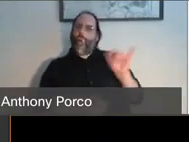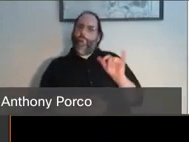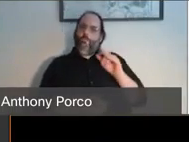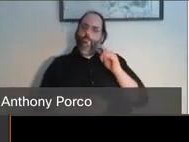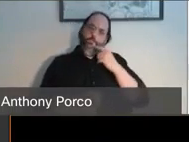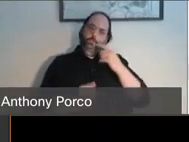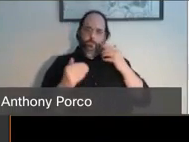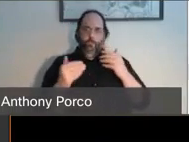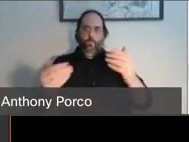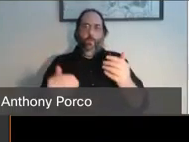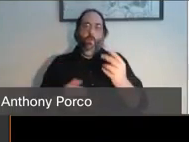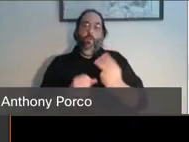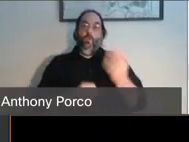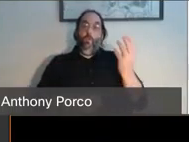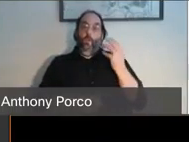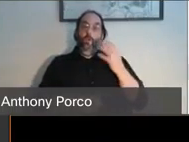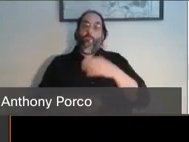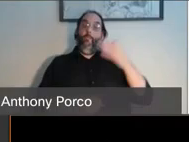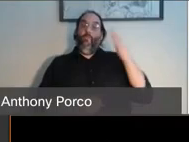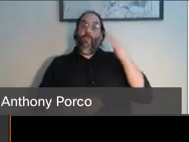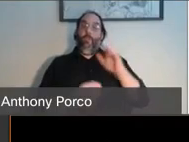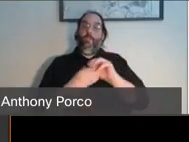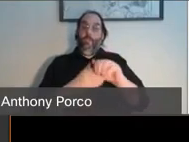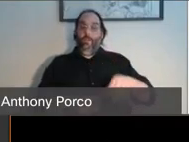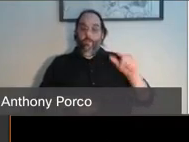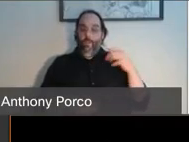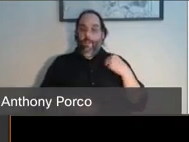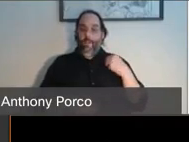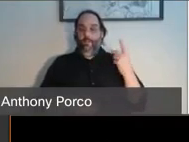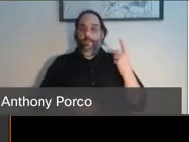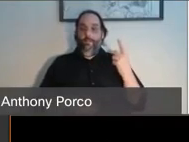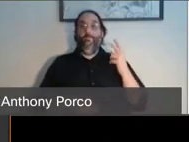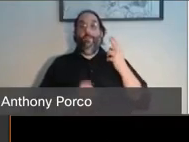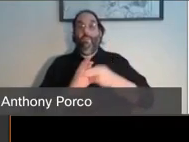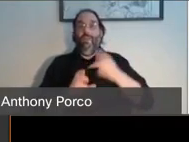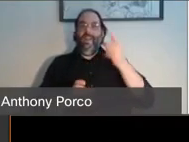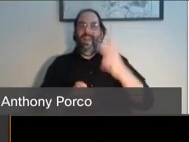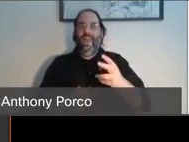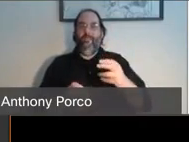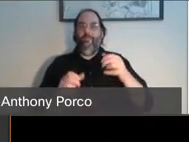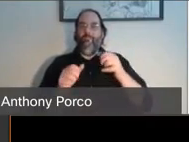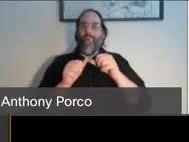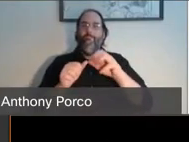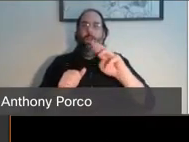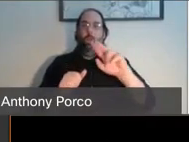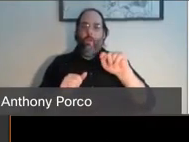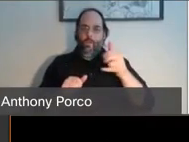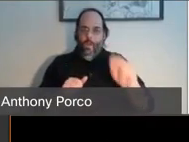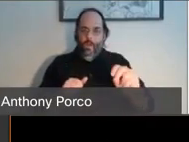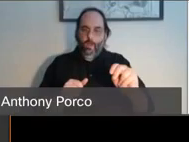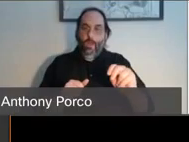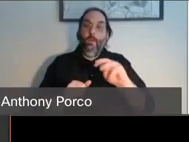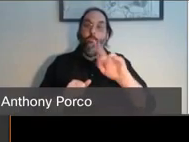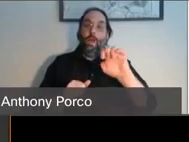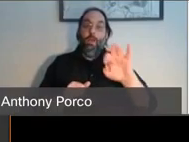of years ago, Austria, my previous guide dog, and I participated in a half marathon. When we reached mile 9, which was the